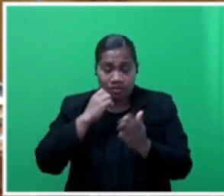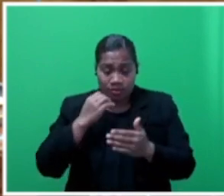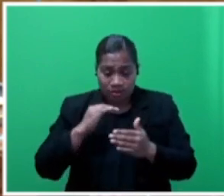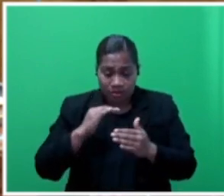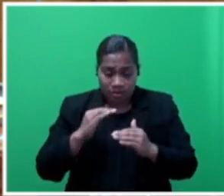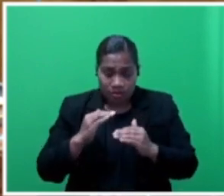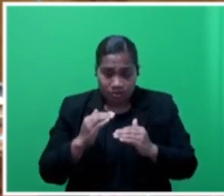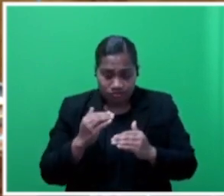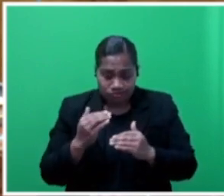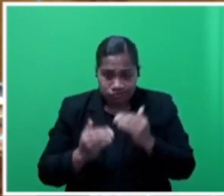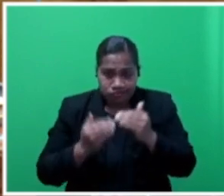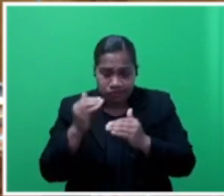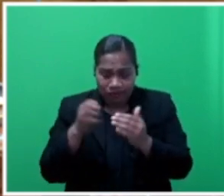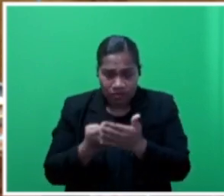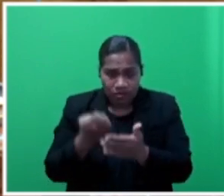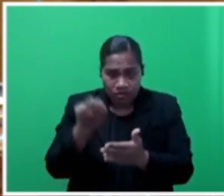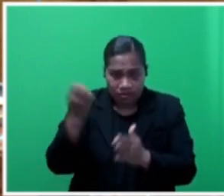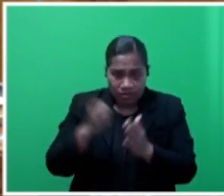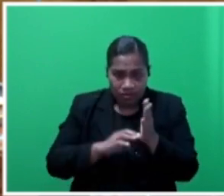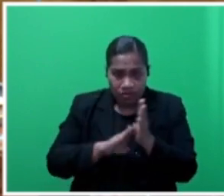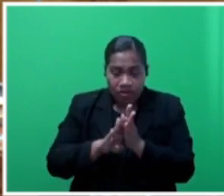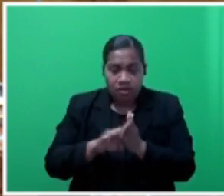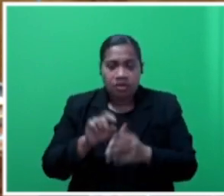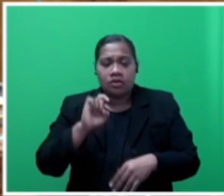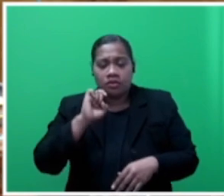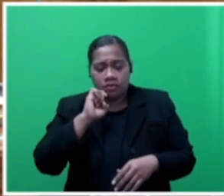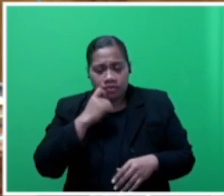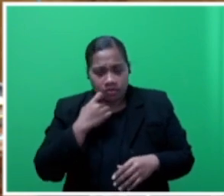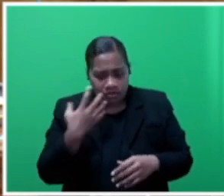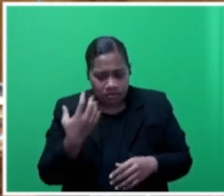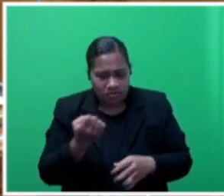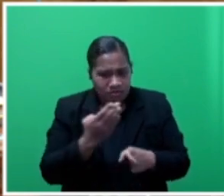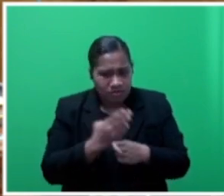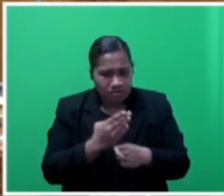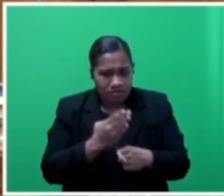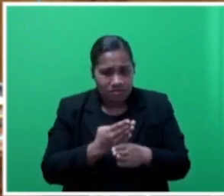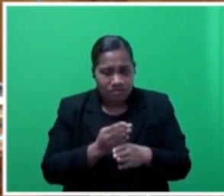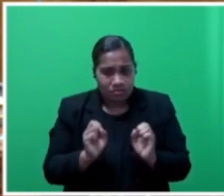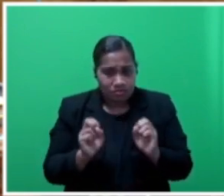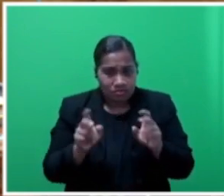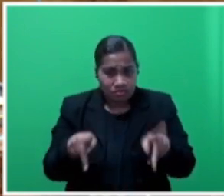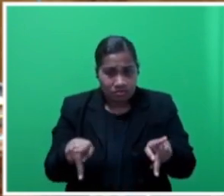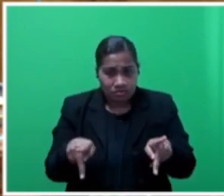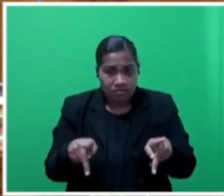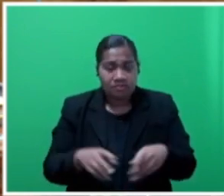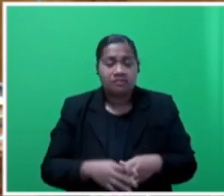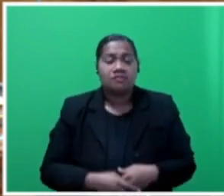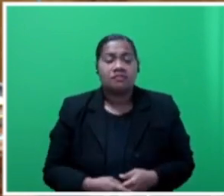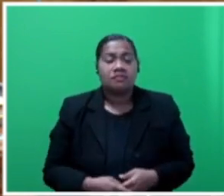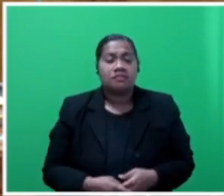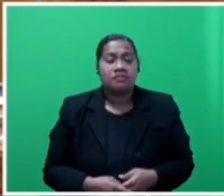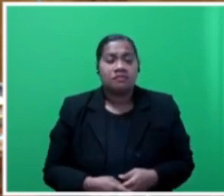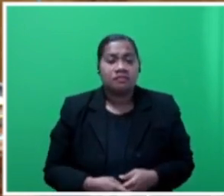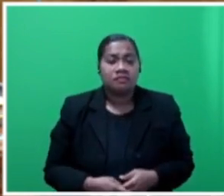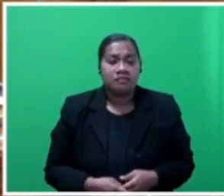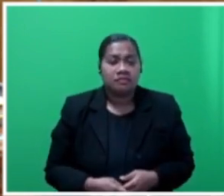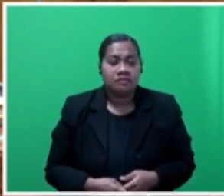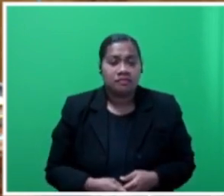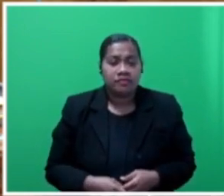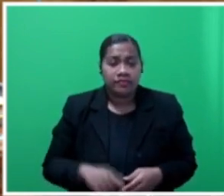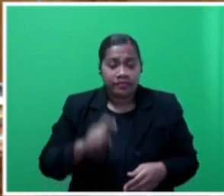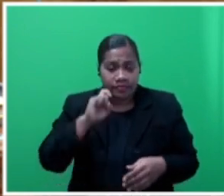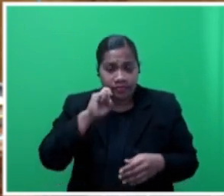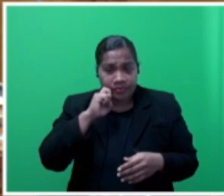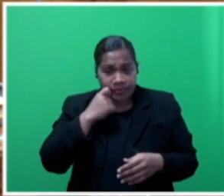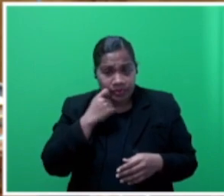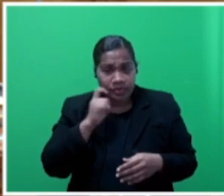Will it address the low level of investment? Will it generate employment opportunities? Will it reduce poverty and hardship? Will it cushion